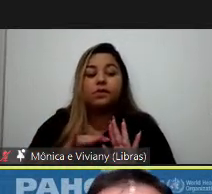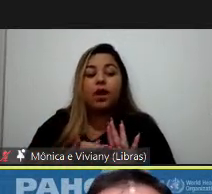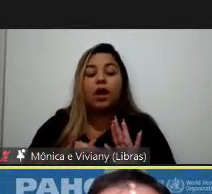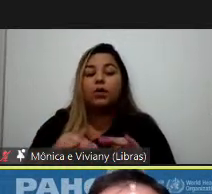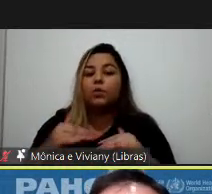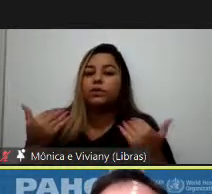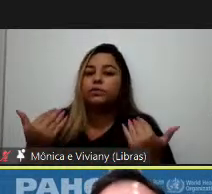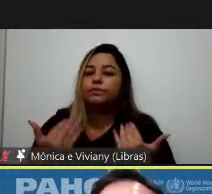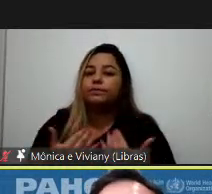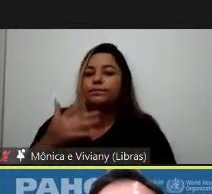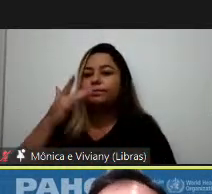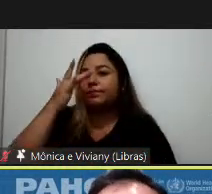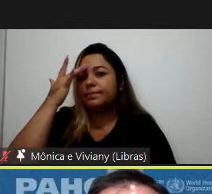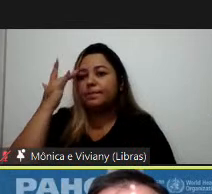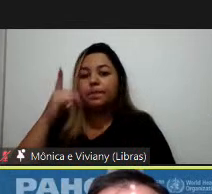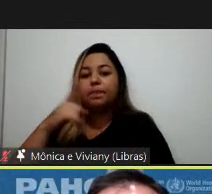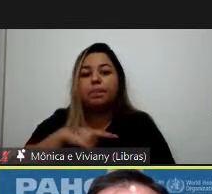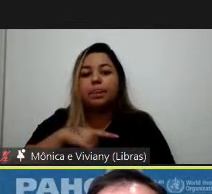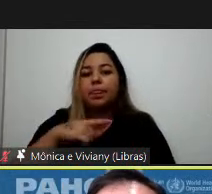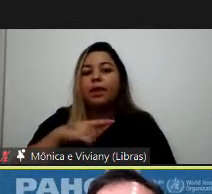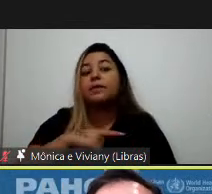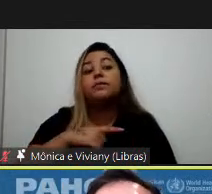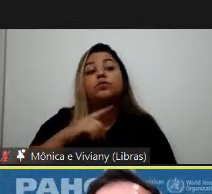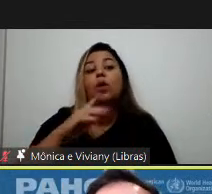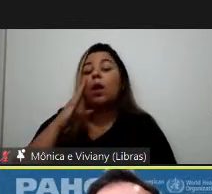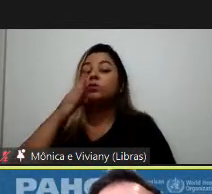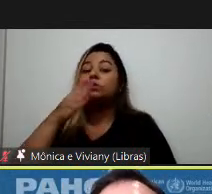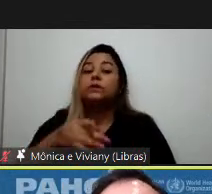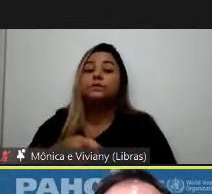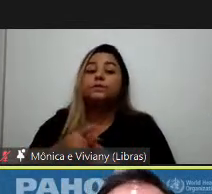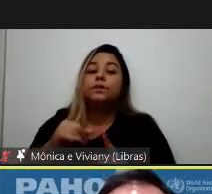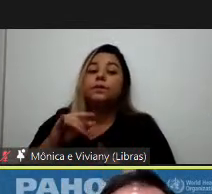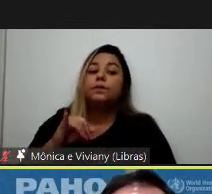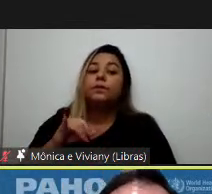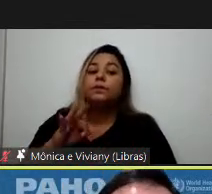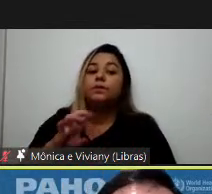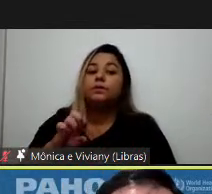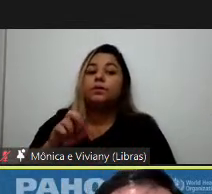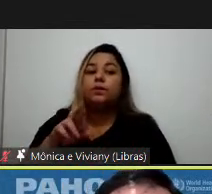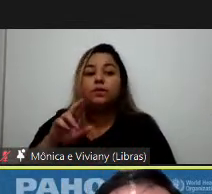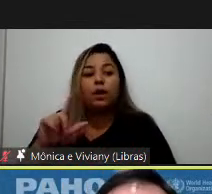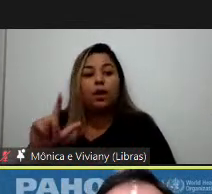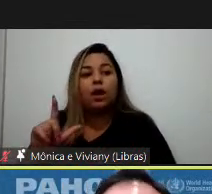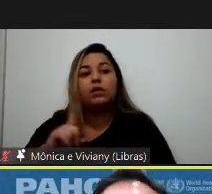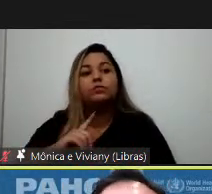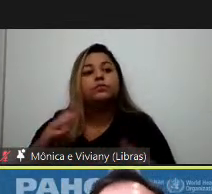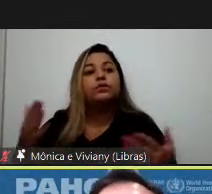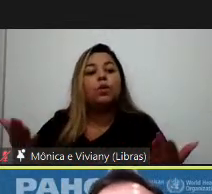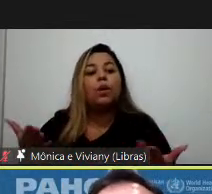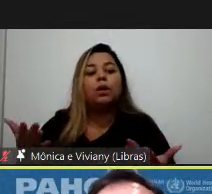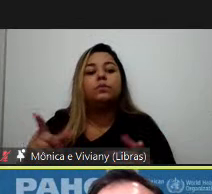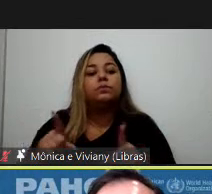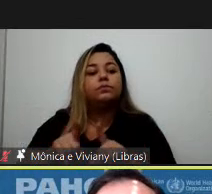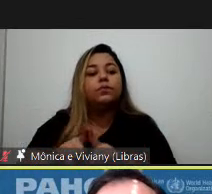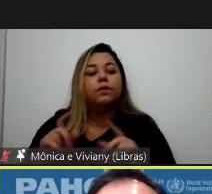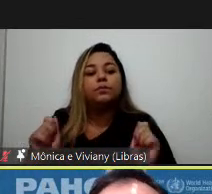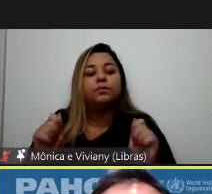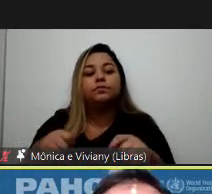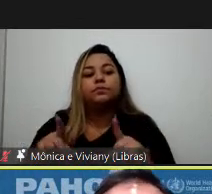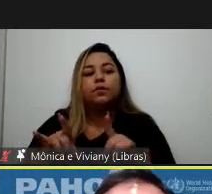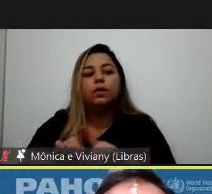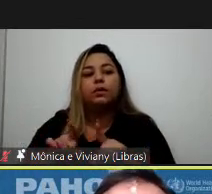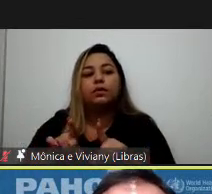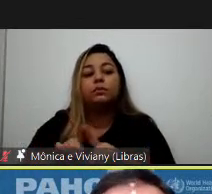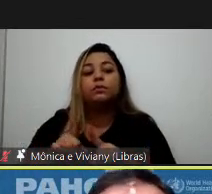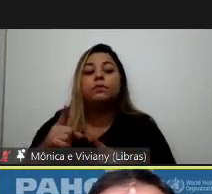attention, where the community and people have this access more direct when integrated, with the resources and where we can integrate